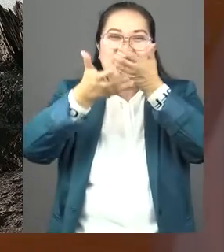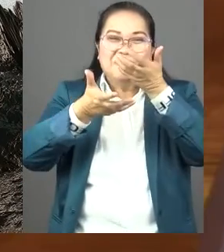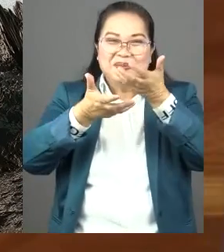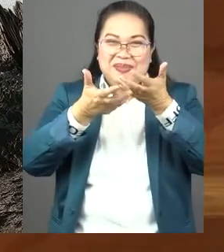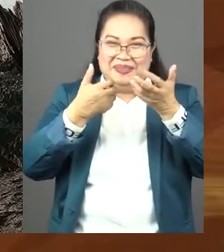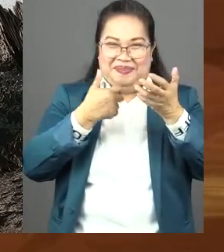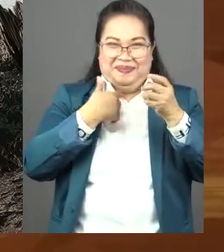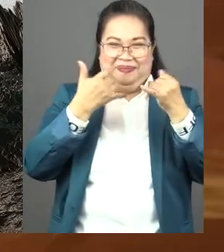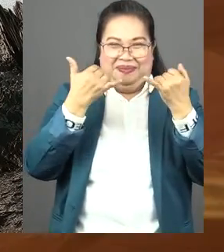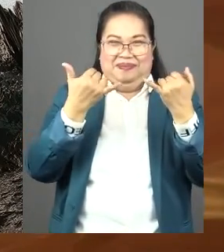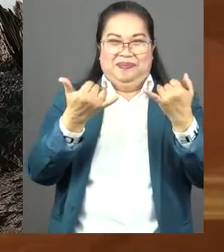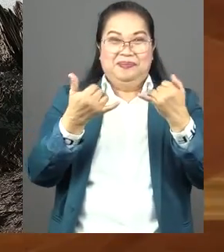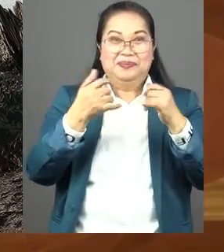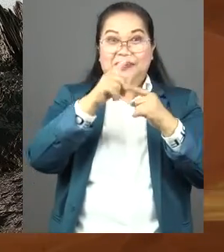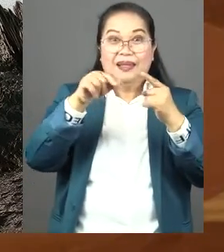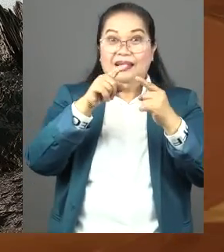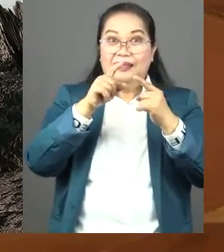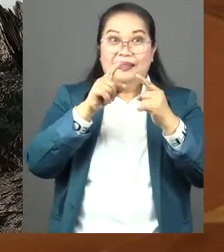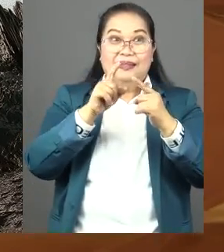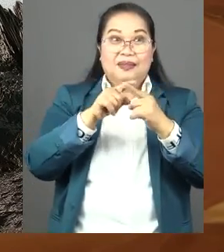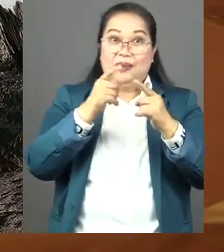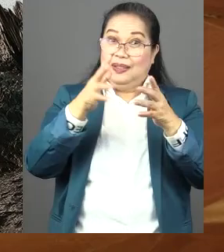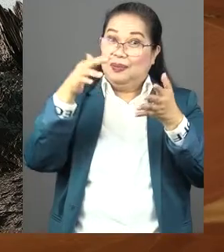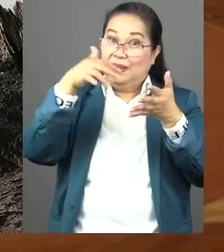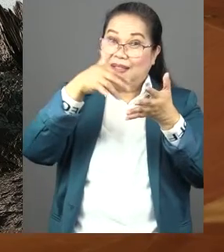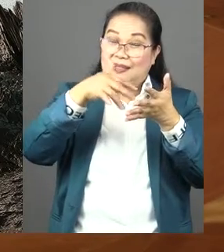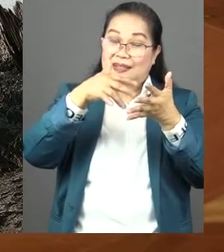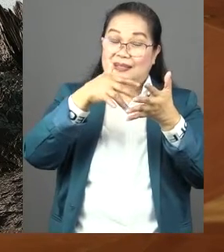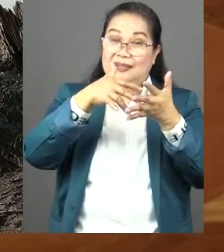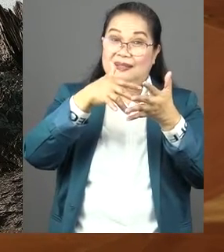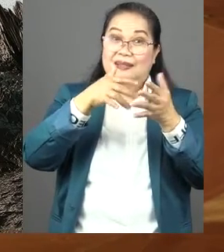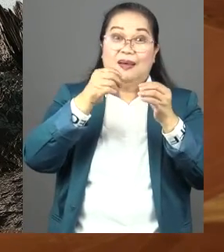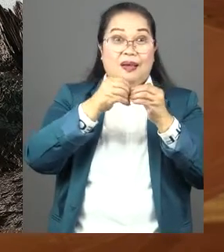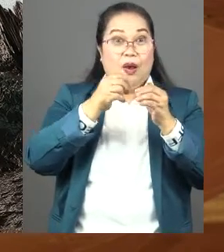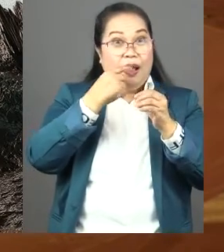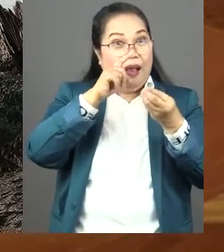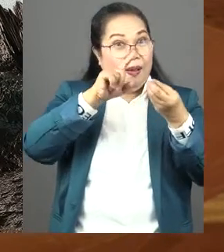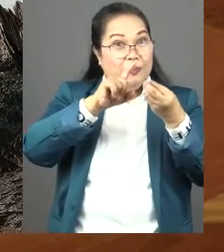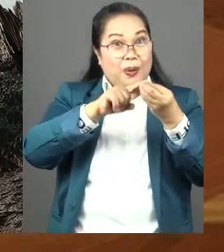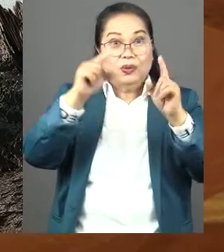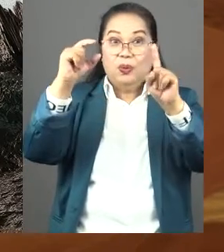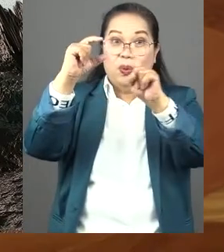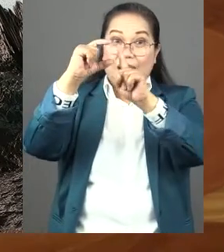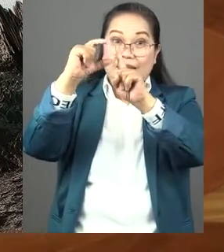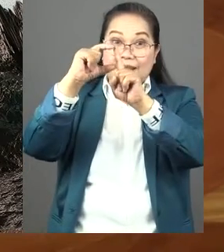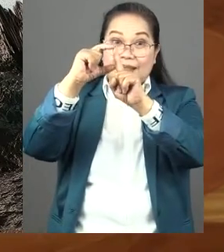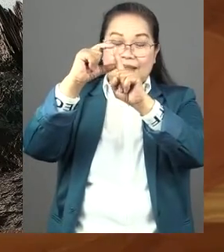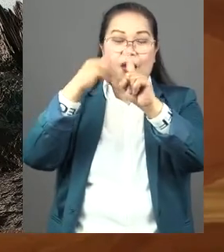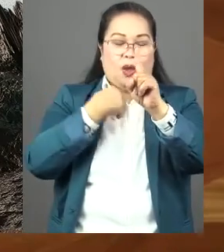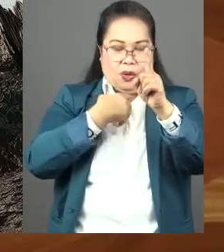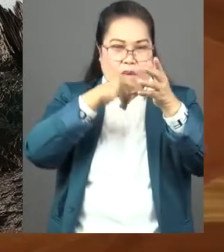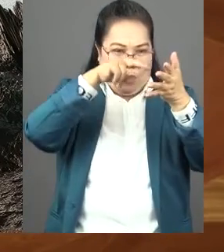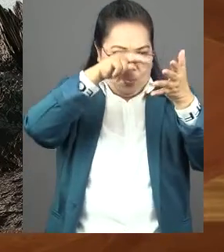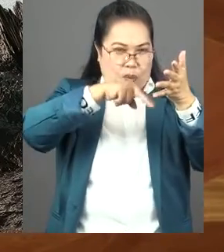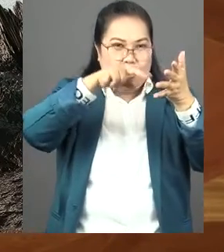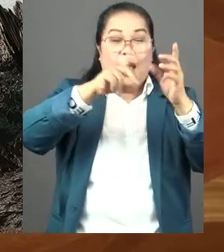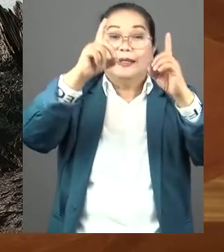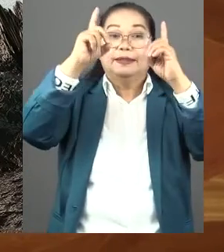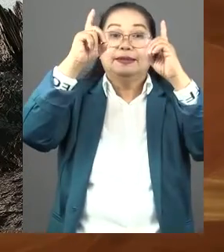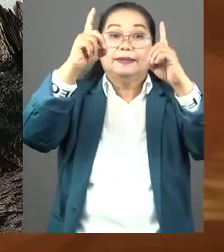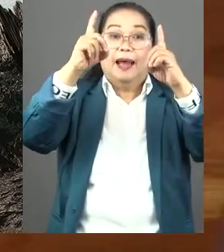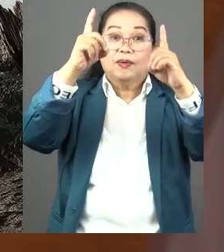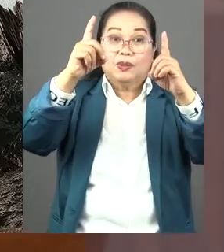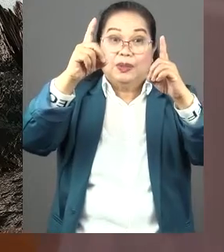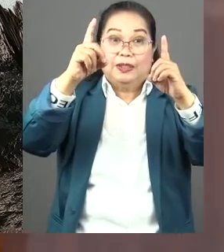you. When we take this up, I'm going to dwell at length on those words. We're going to look at a doctrine today